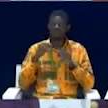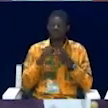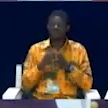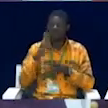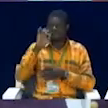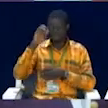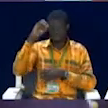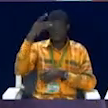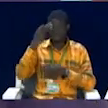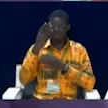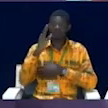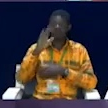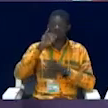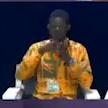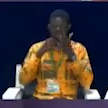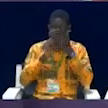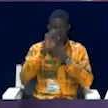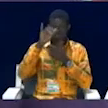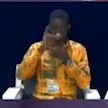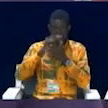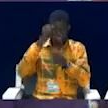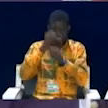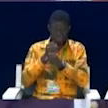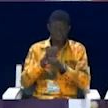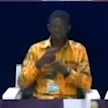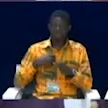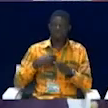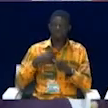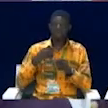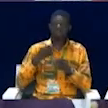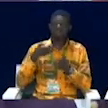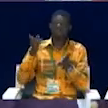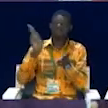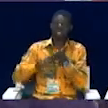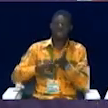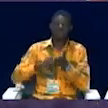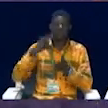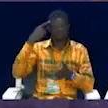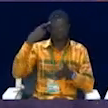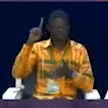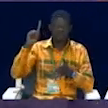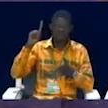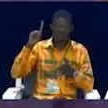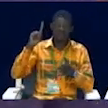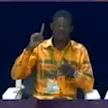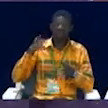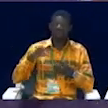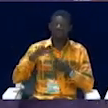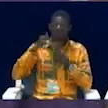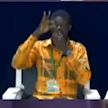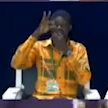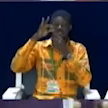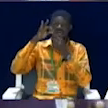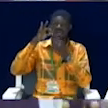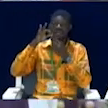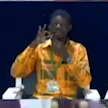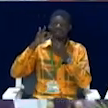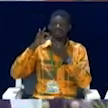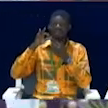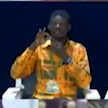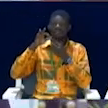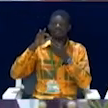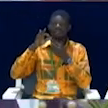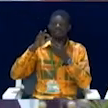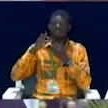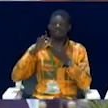God, by June that year, I signed up for the special dates with the God of